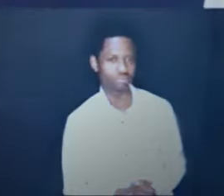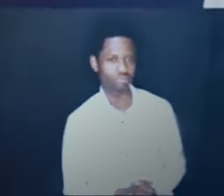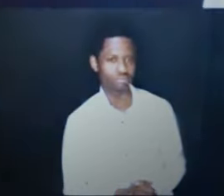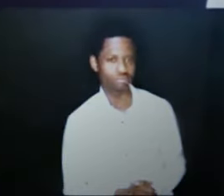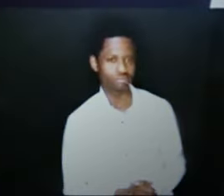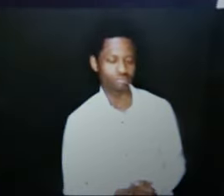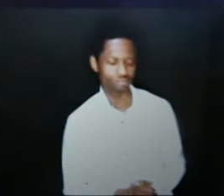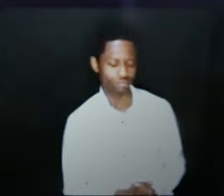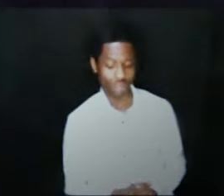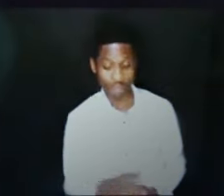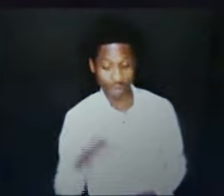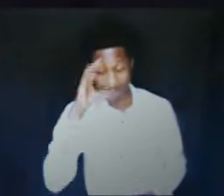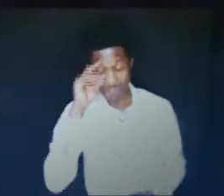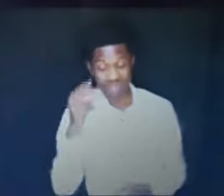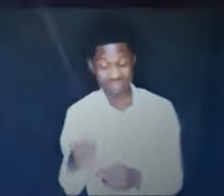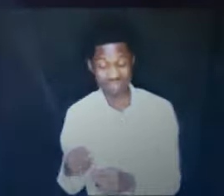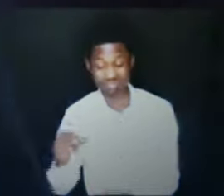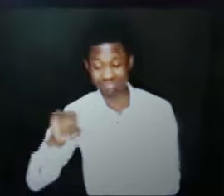James the Just.